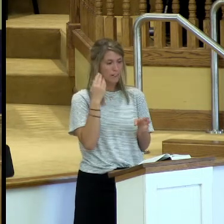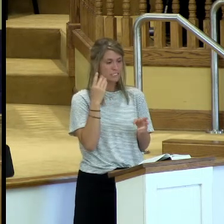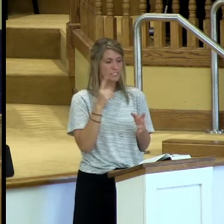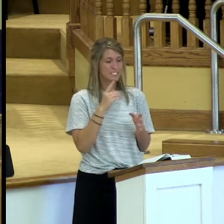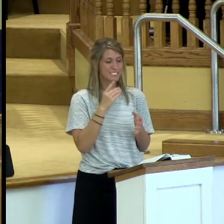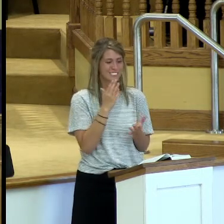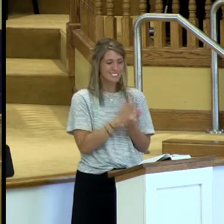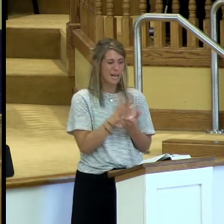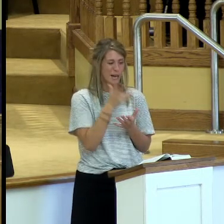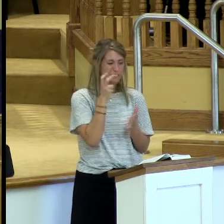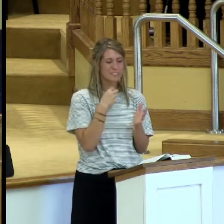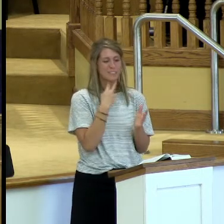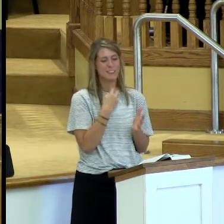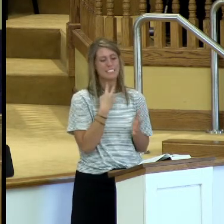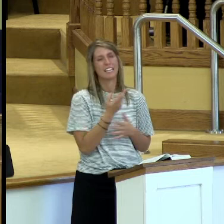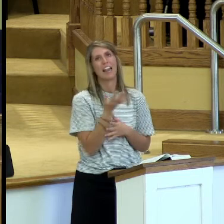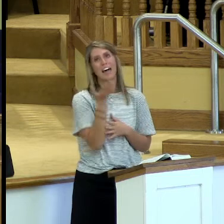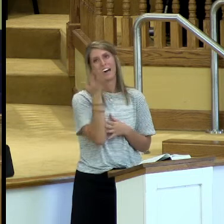hearing voices a long time ago.